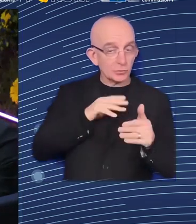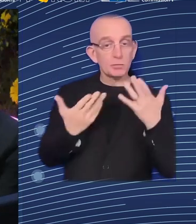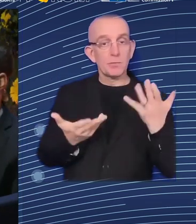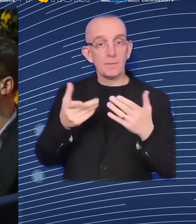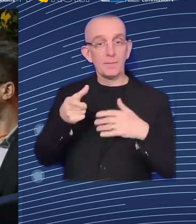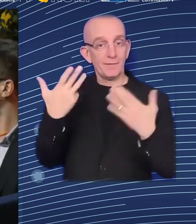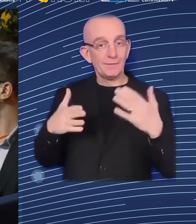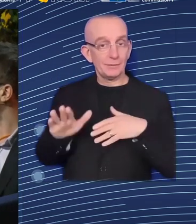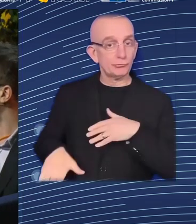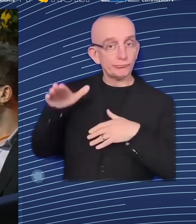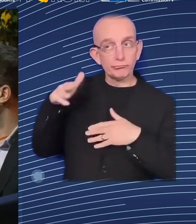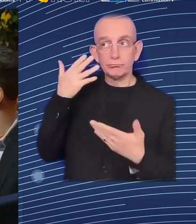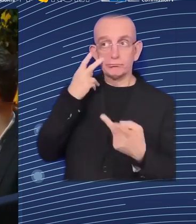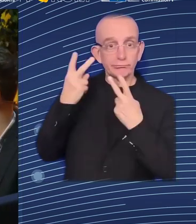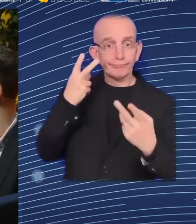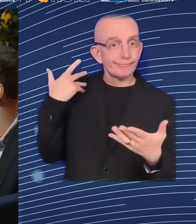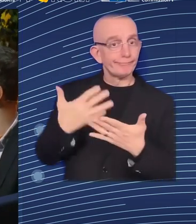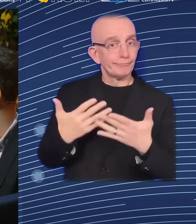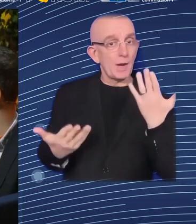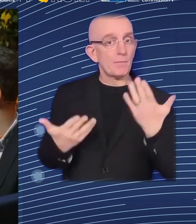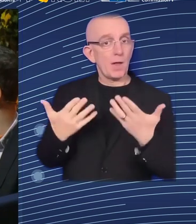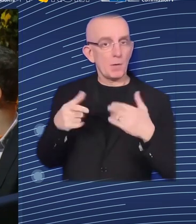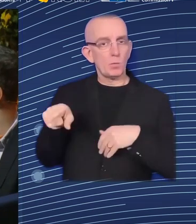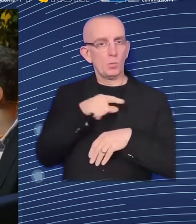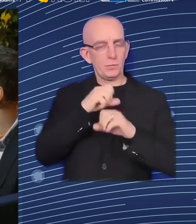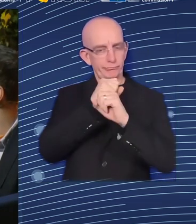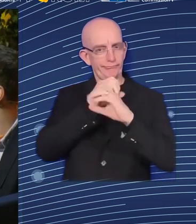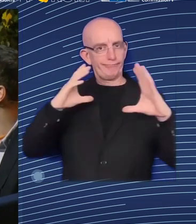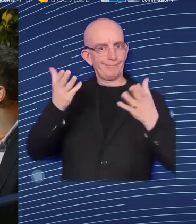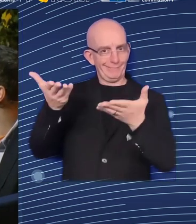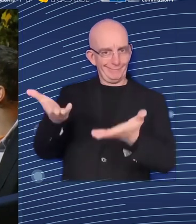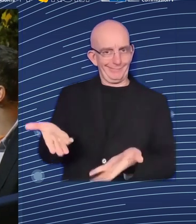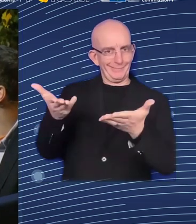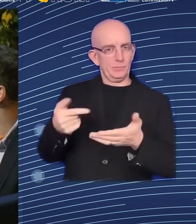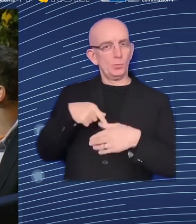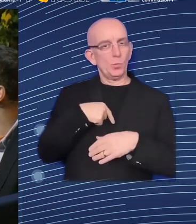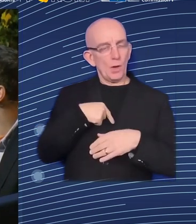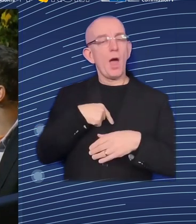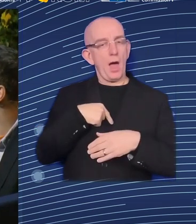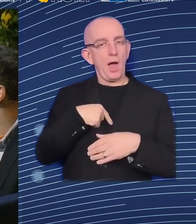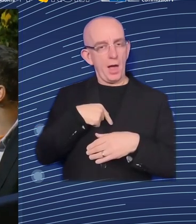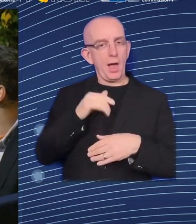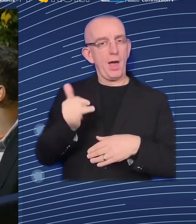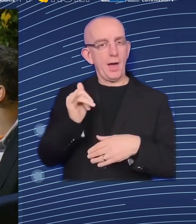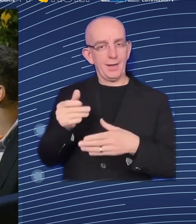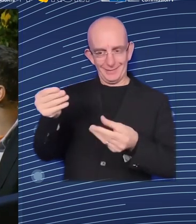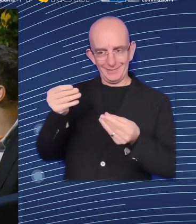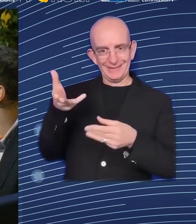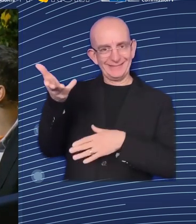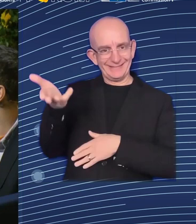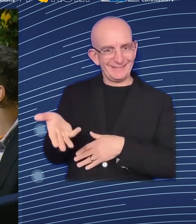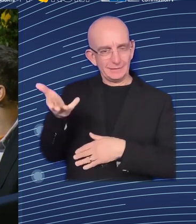have received online. How can lifelong learning and the acquisition of digital skills be more